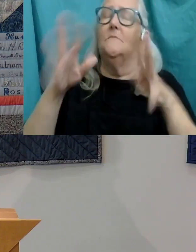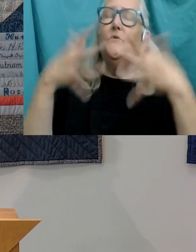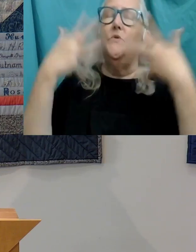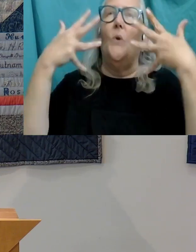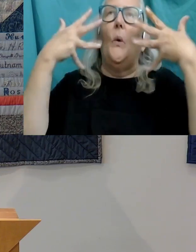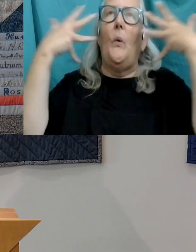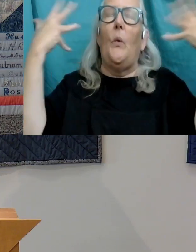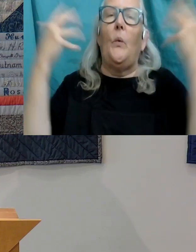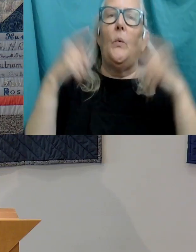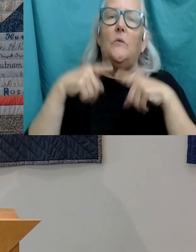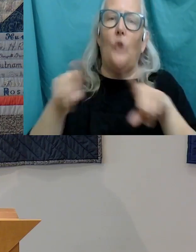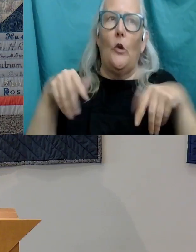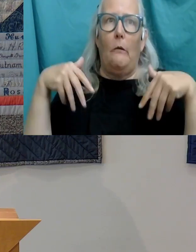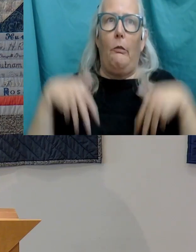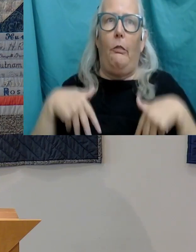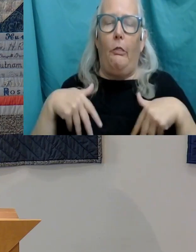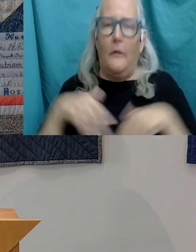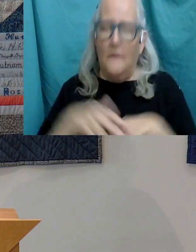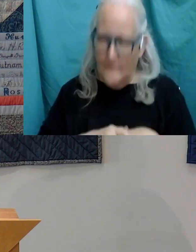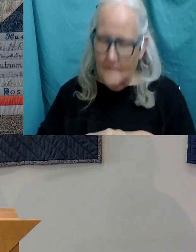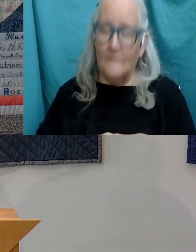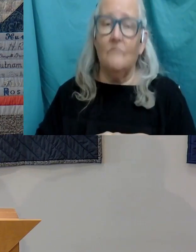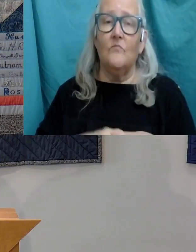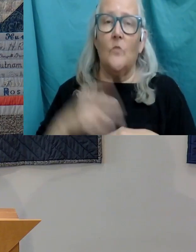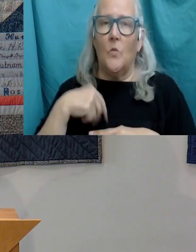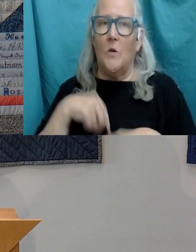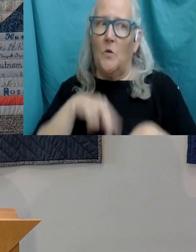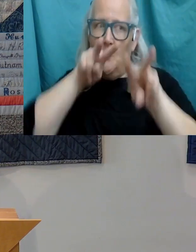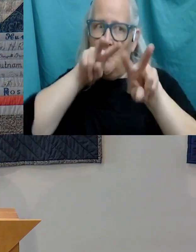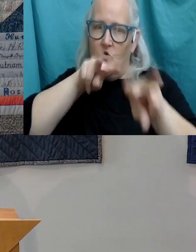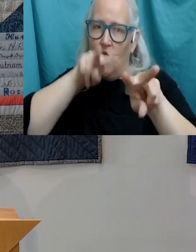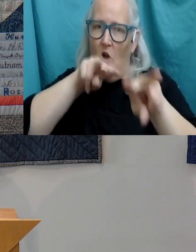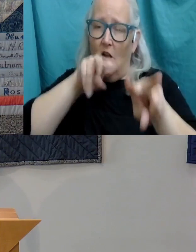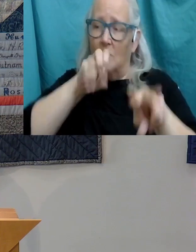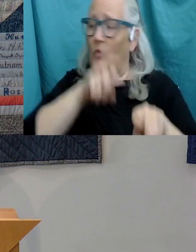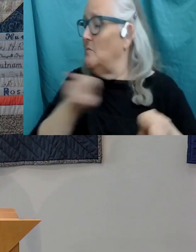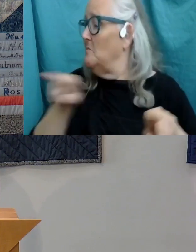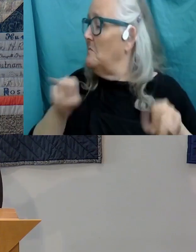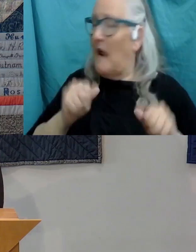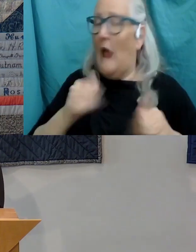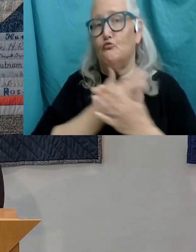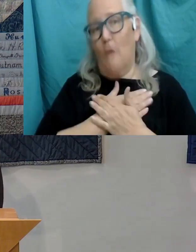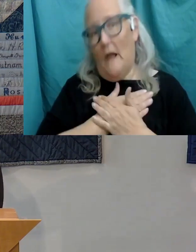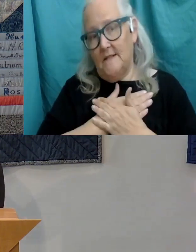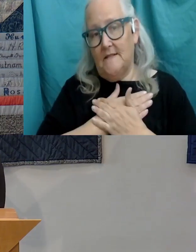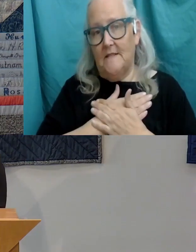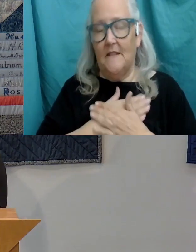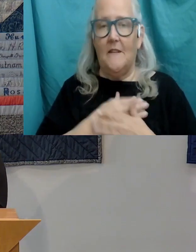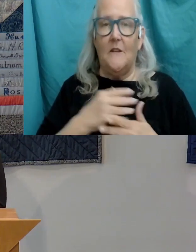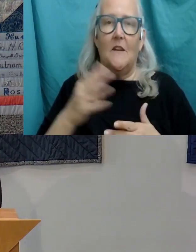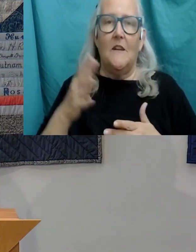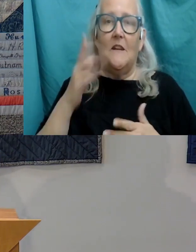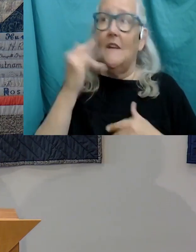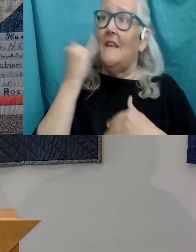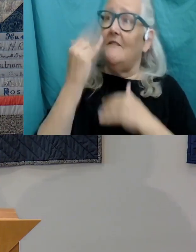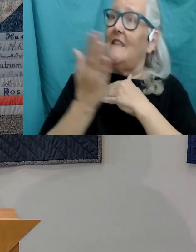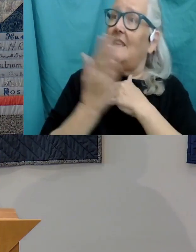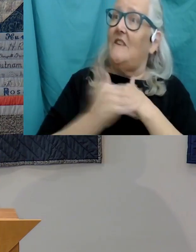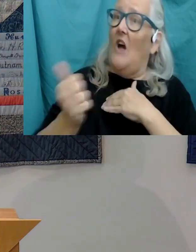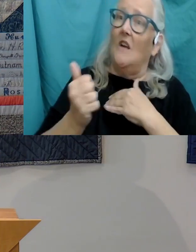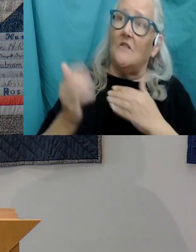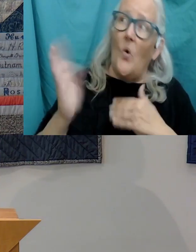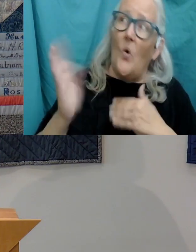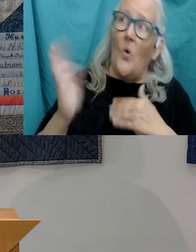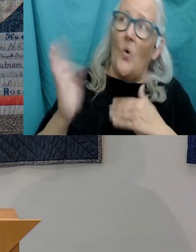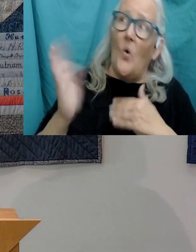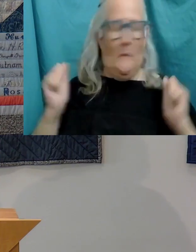to stand our watch so others may rest, answering smartly to the call, all hands on deck when needed,